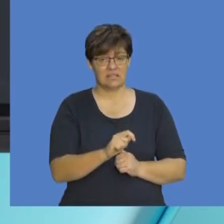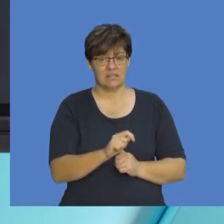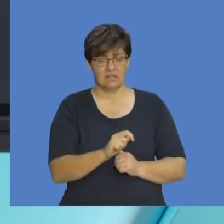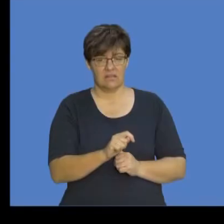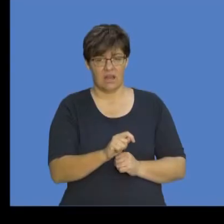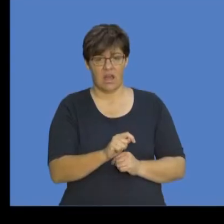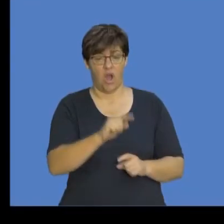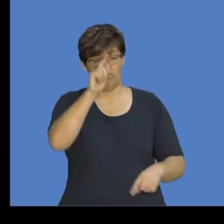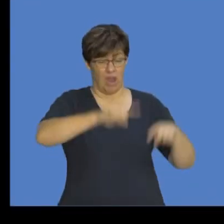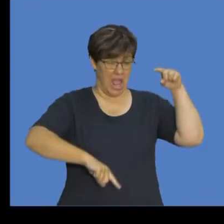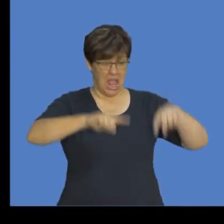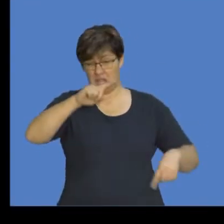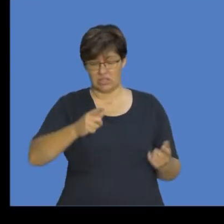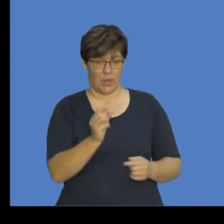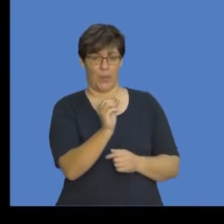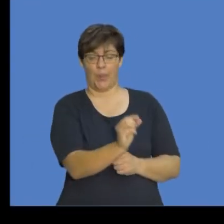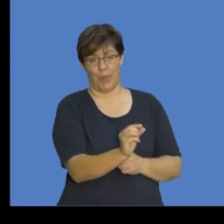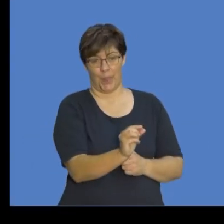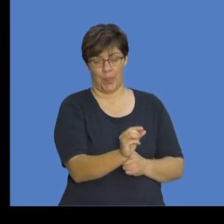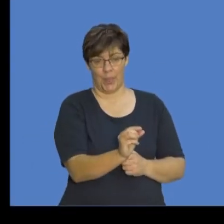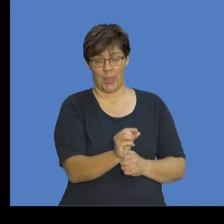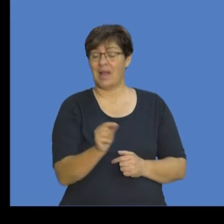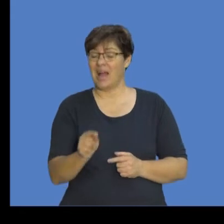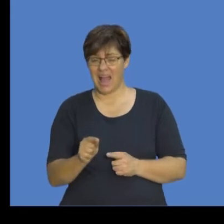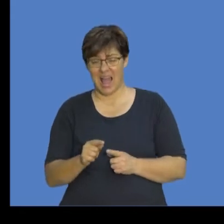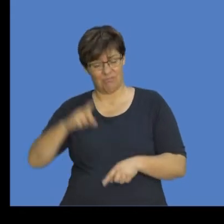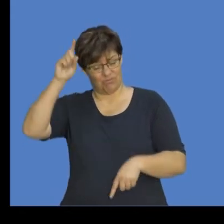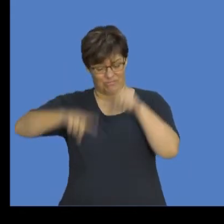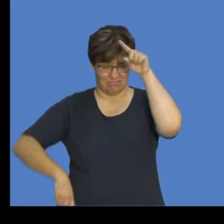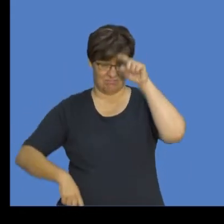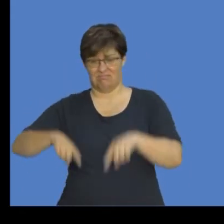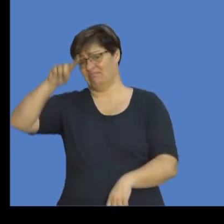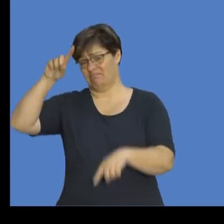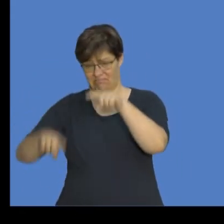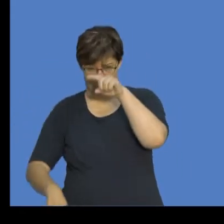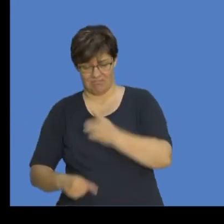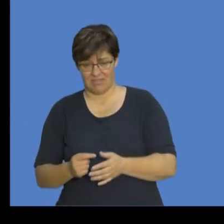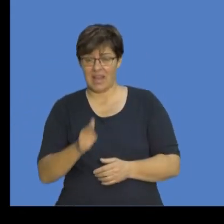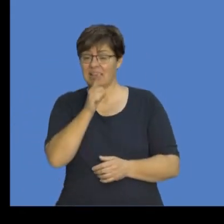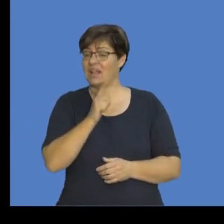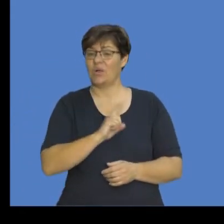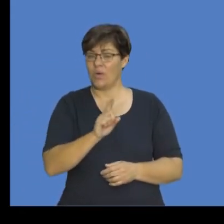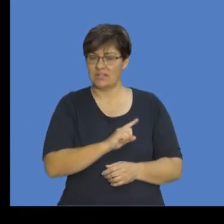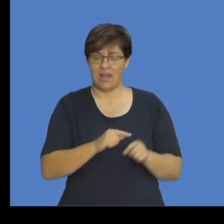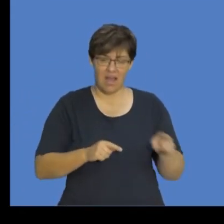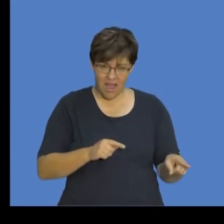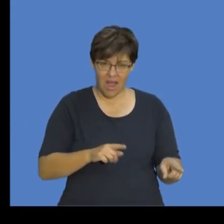MAT has the smallest range, Jamie the highest. This tells us